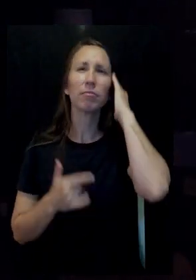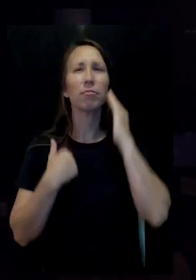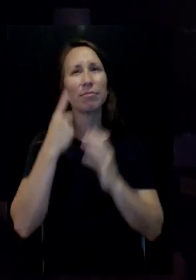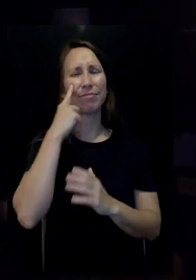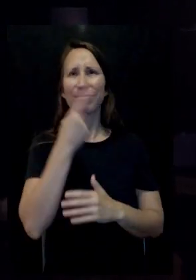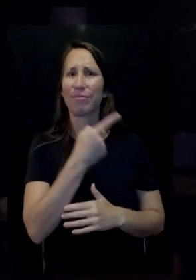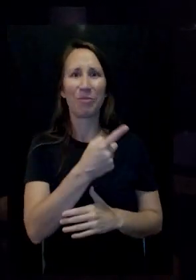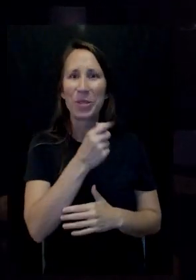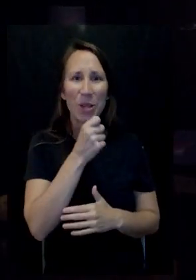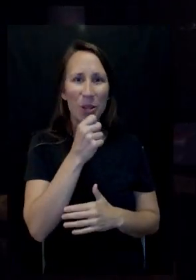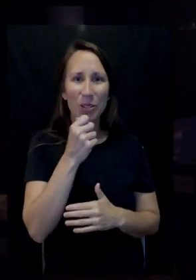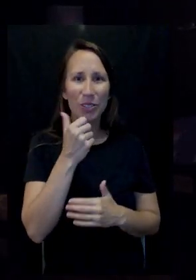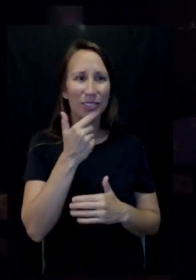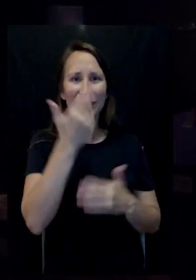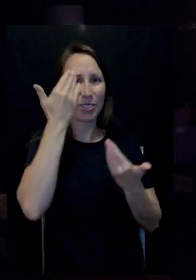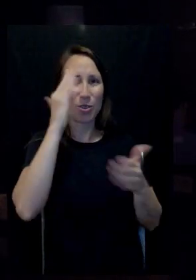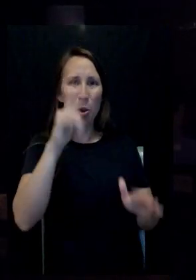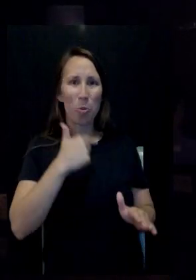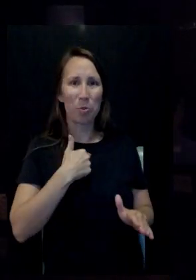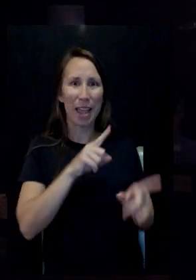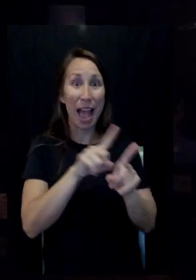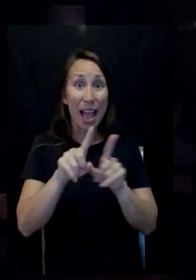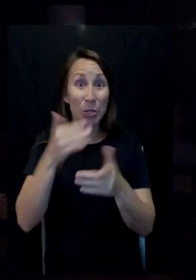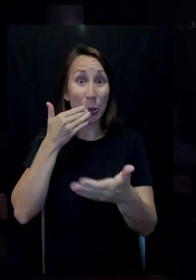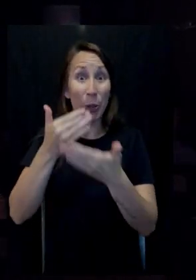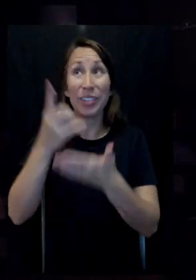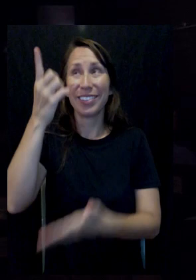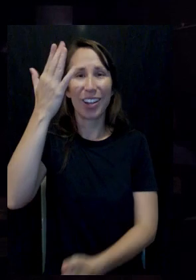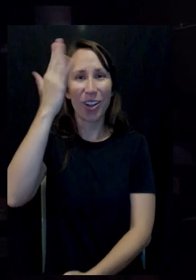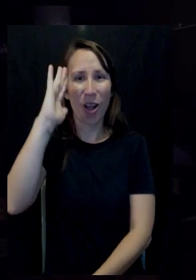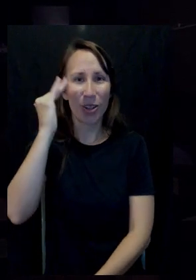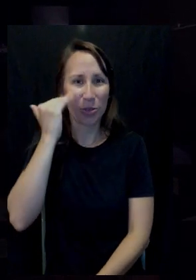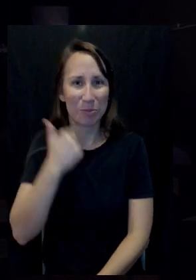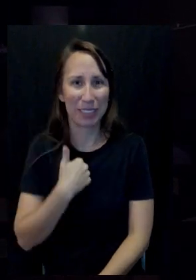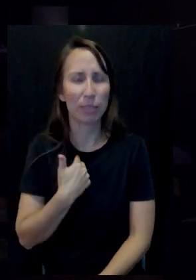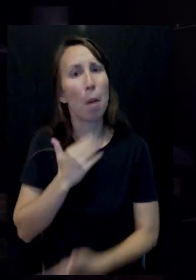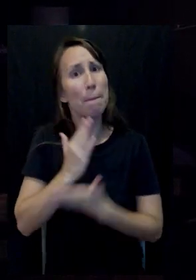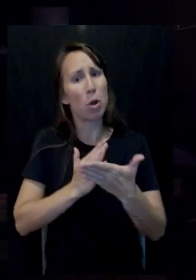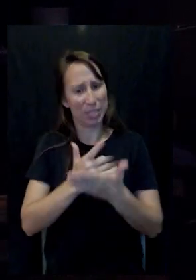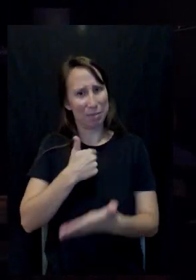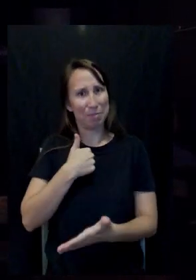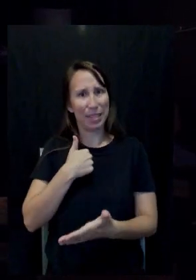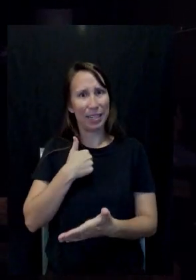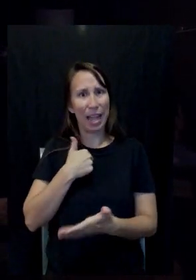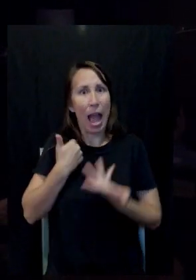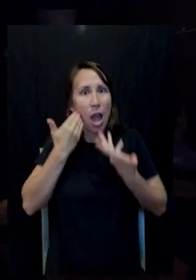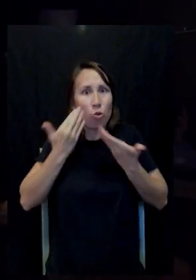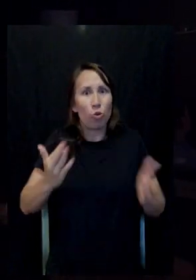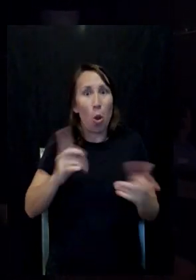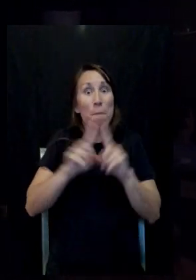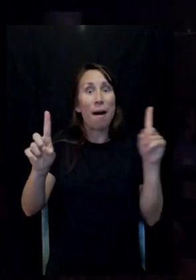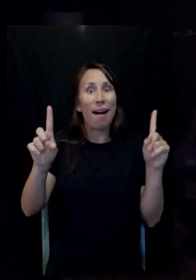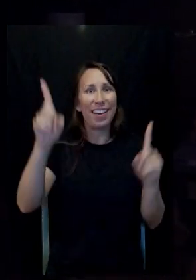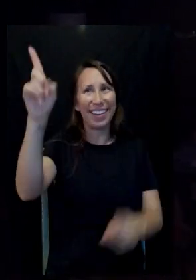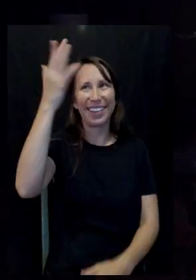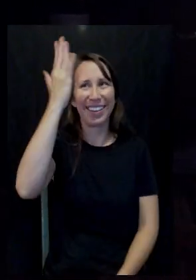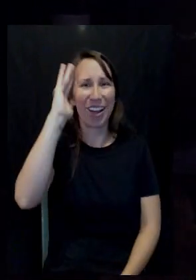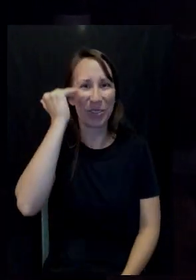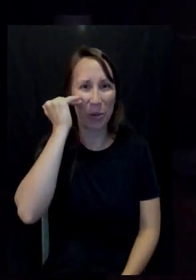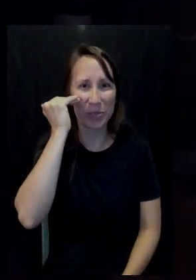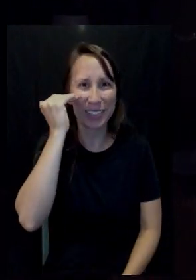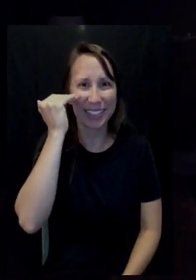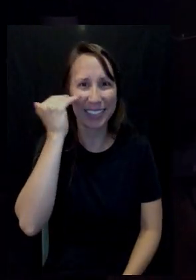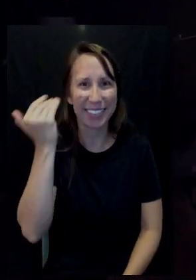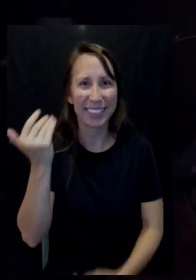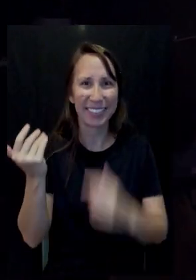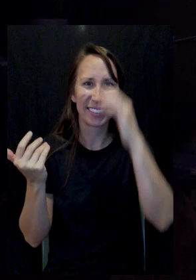You know, I was thinking, she doesn't even know me as well as God knows me. There's parts of me that I don't even know that God knows.